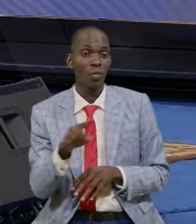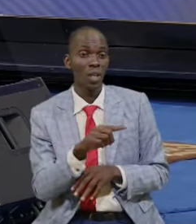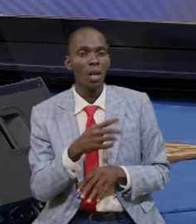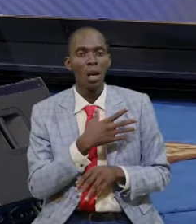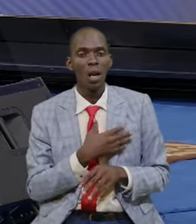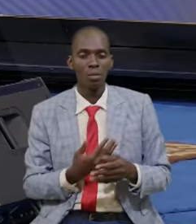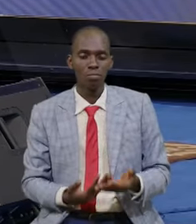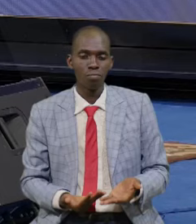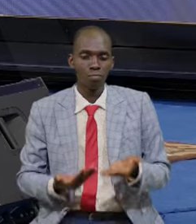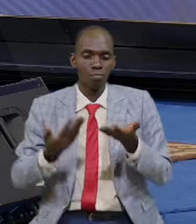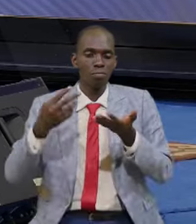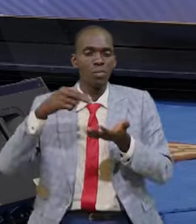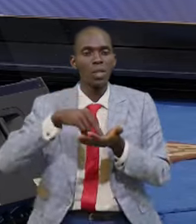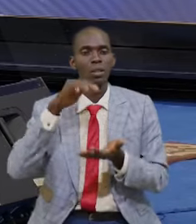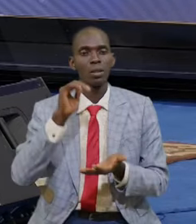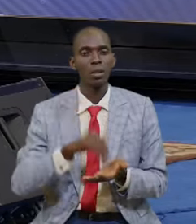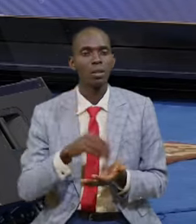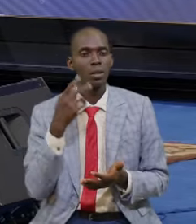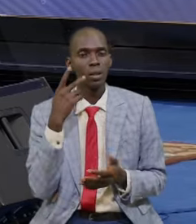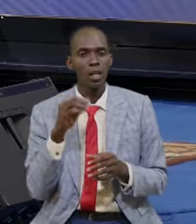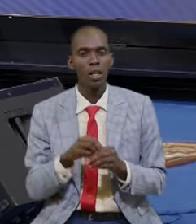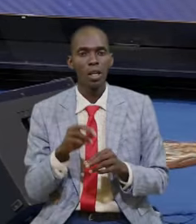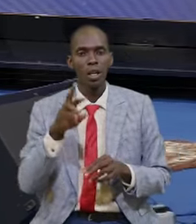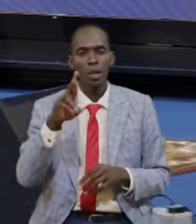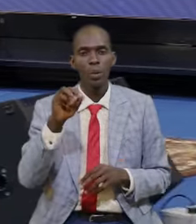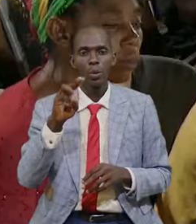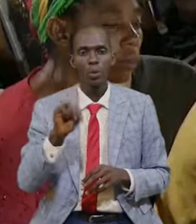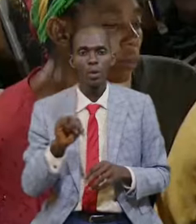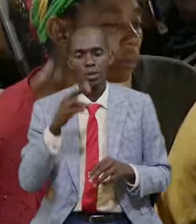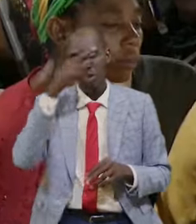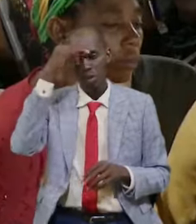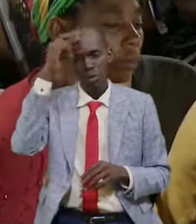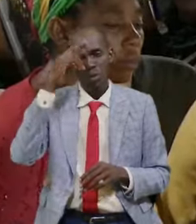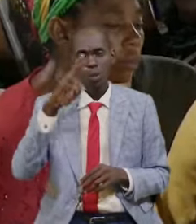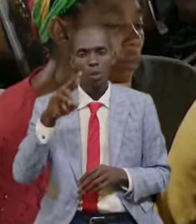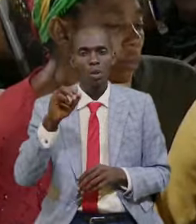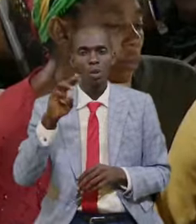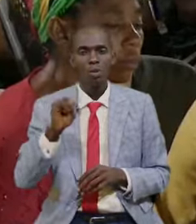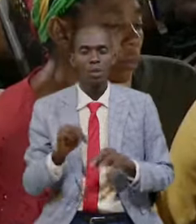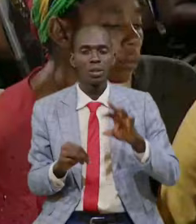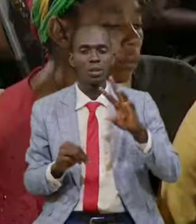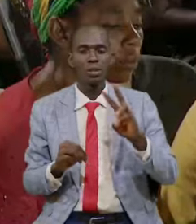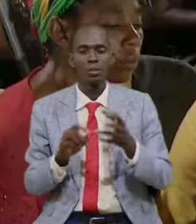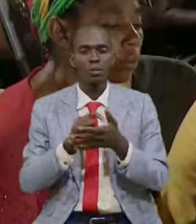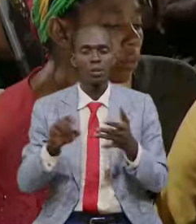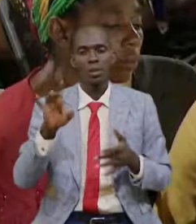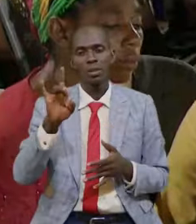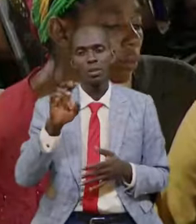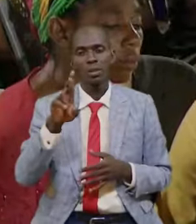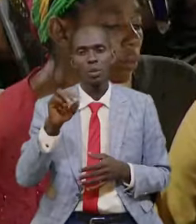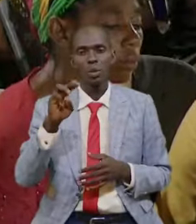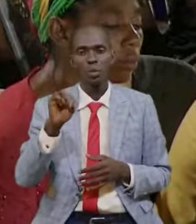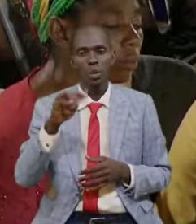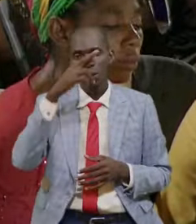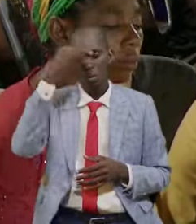rose again. We're looking at Romans chapter 6, and I'm reading from verse 8. Romans chapter